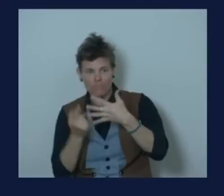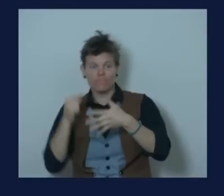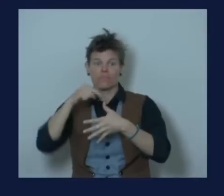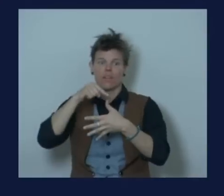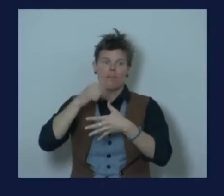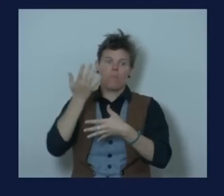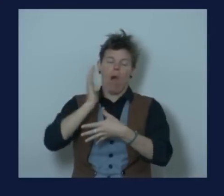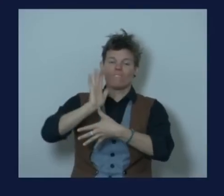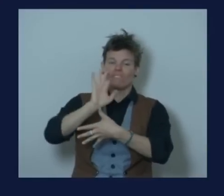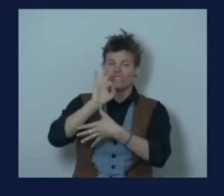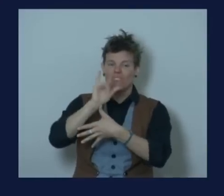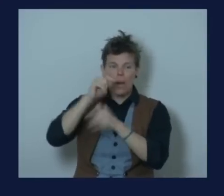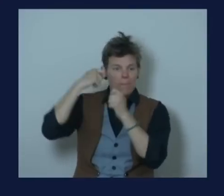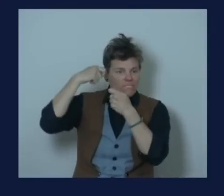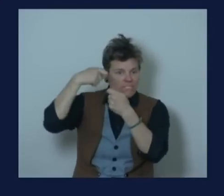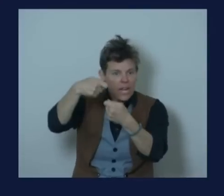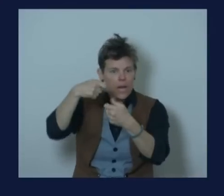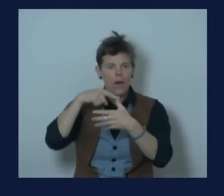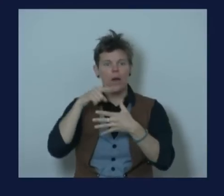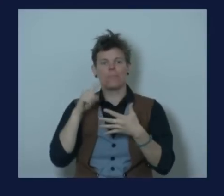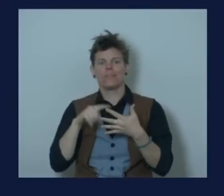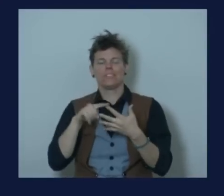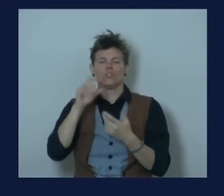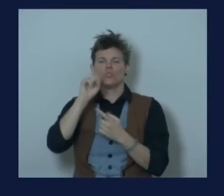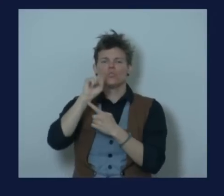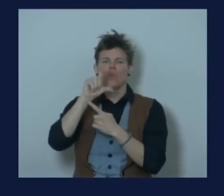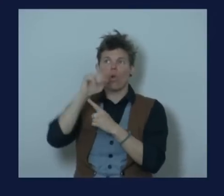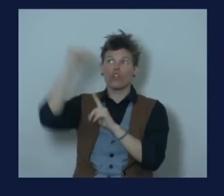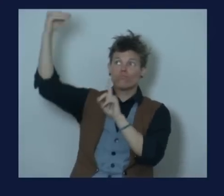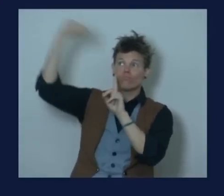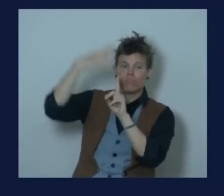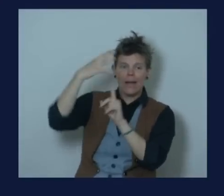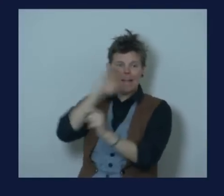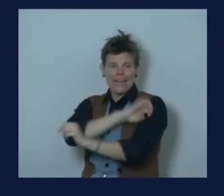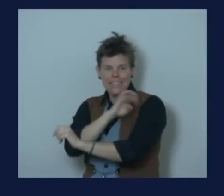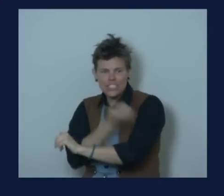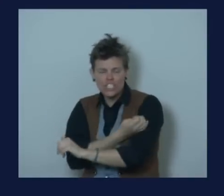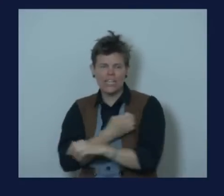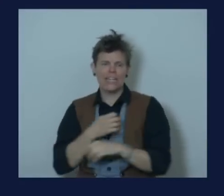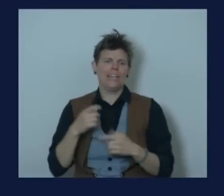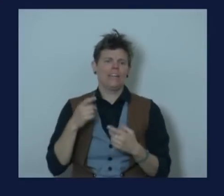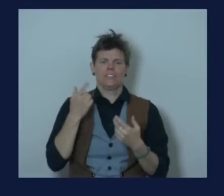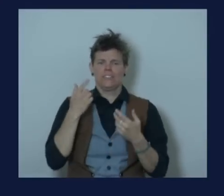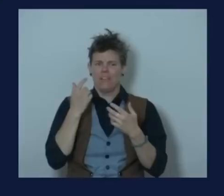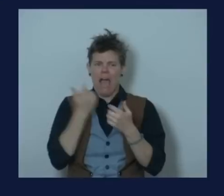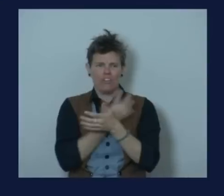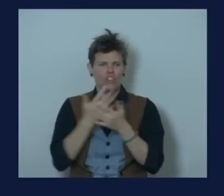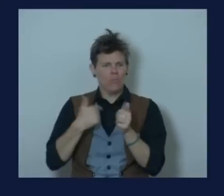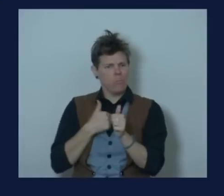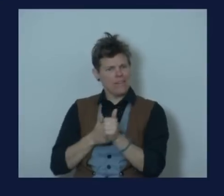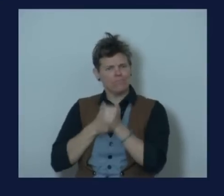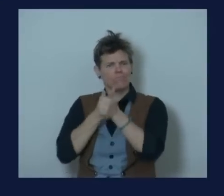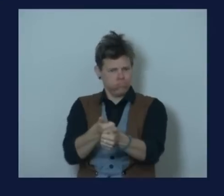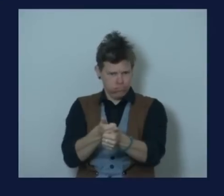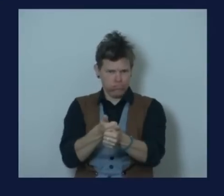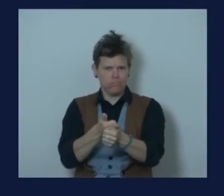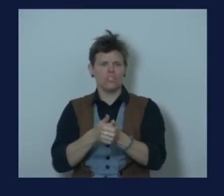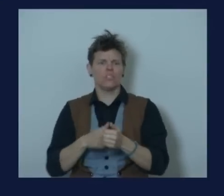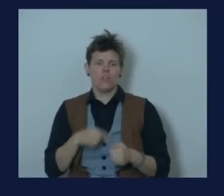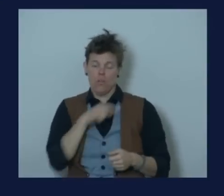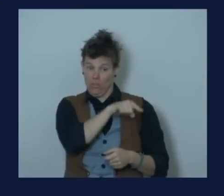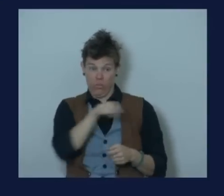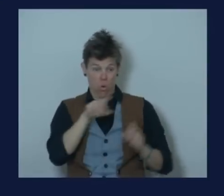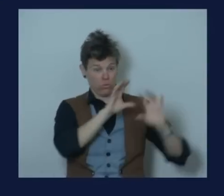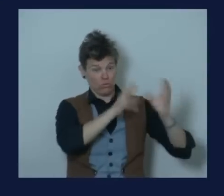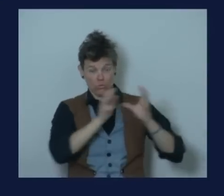energy and value-added ag, everything in between. So this is a productive cross-section, and I specifically want to thank